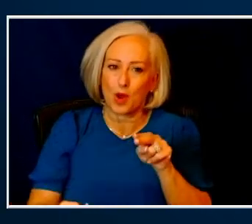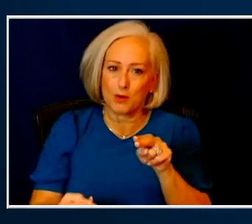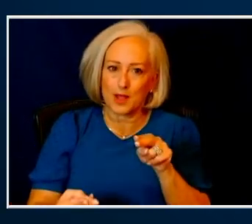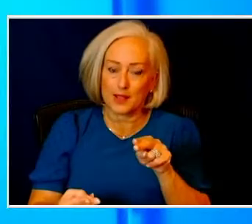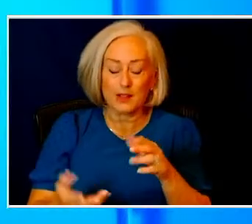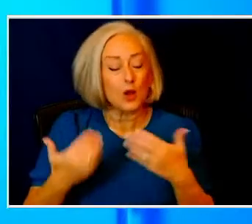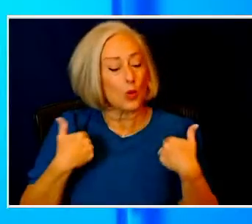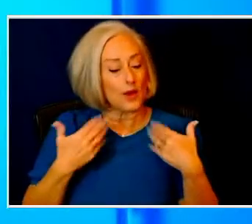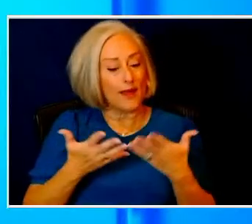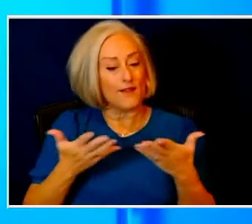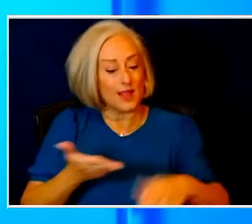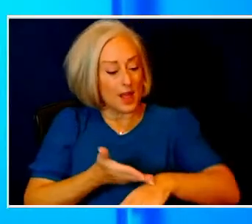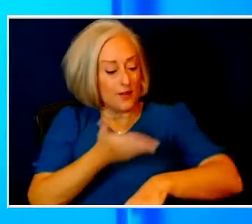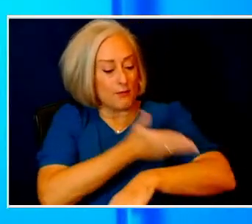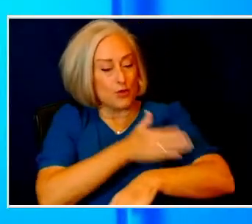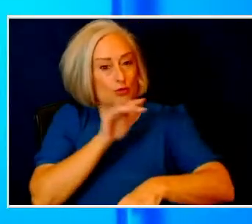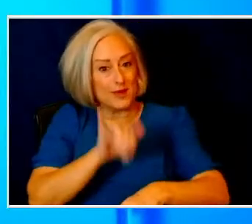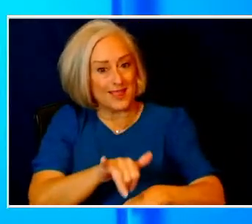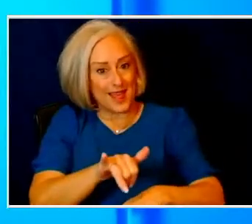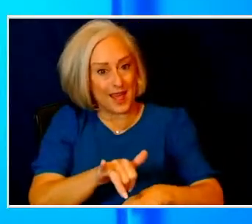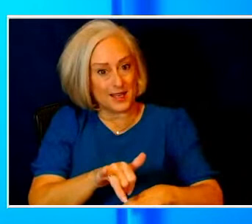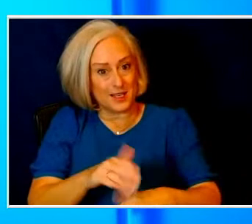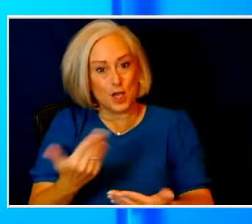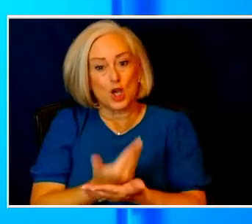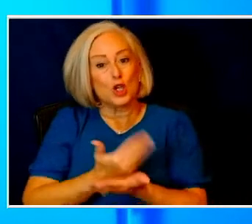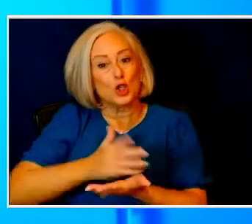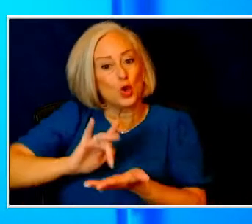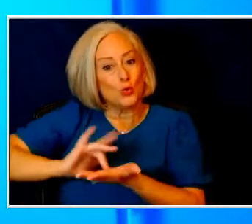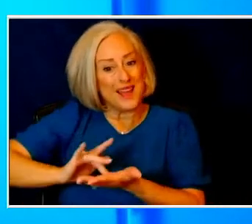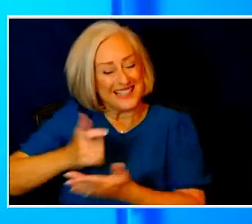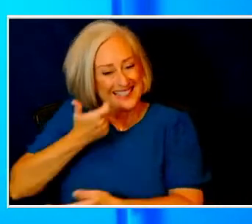area, and there's some new drugs that have come out recently.